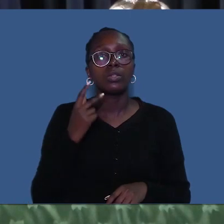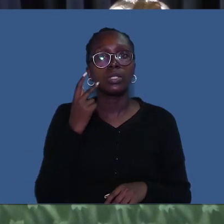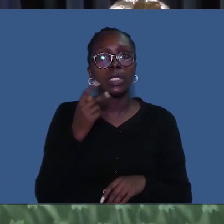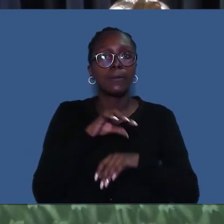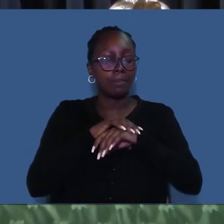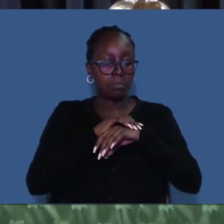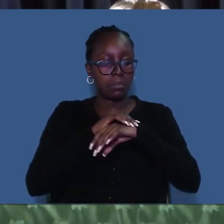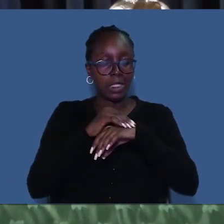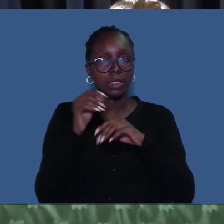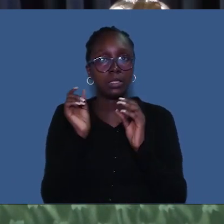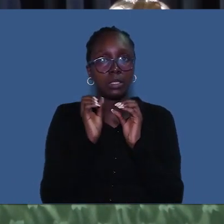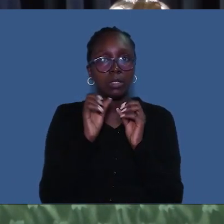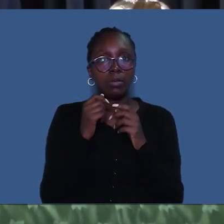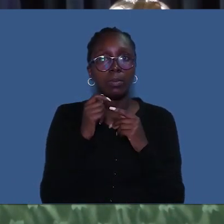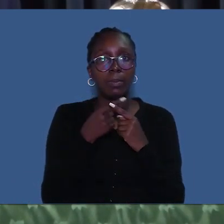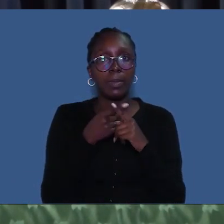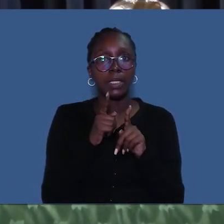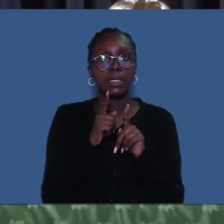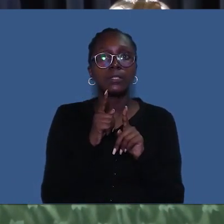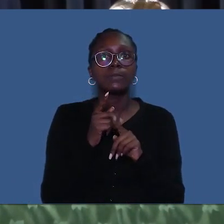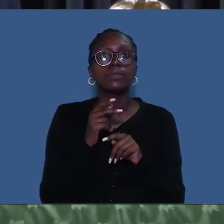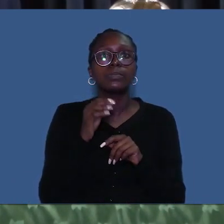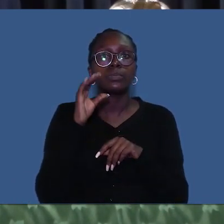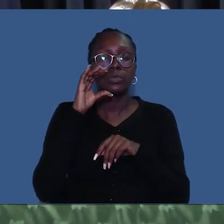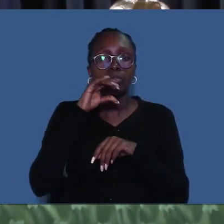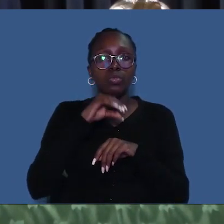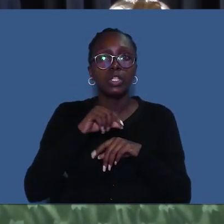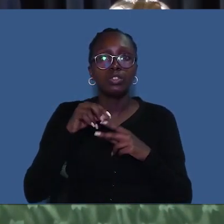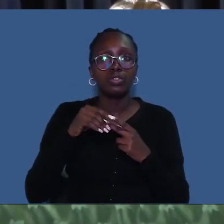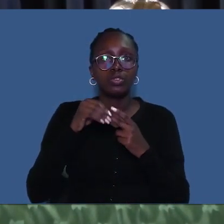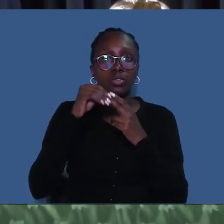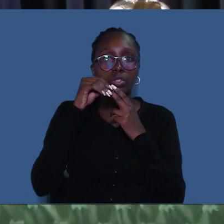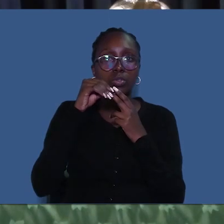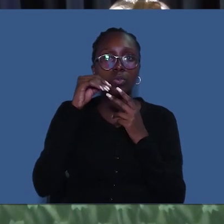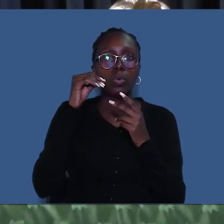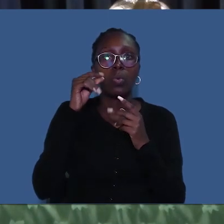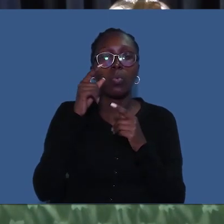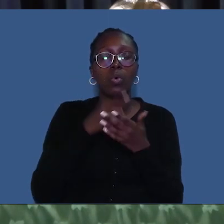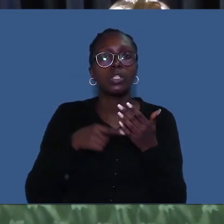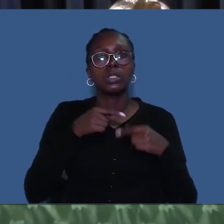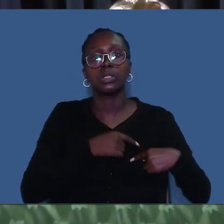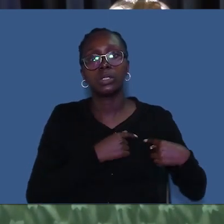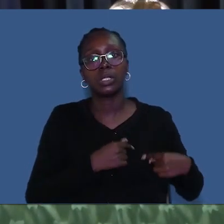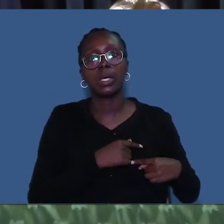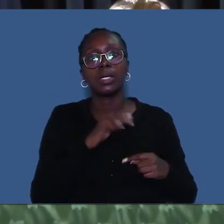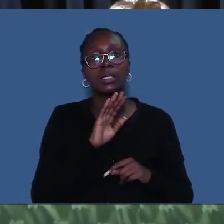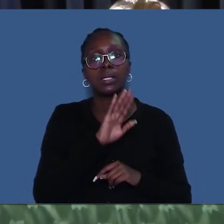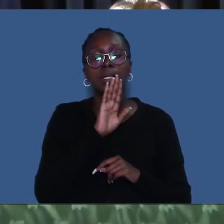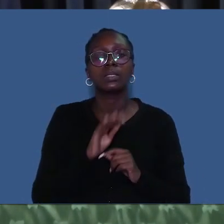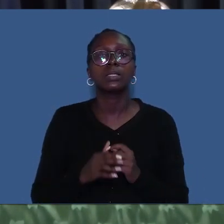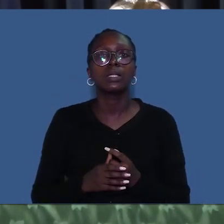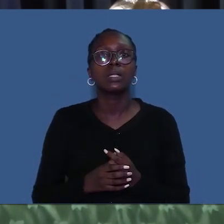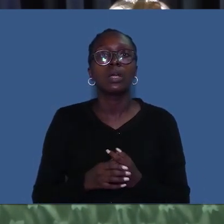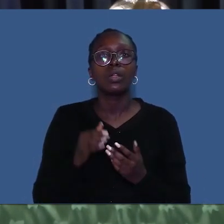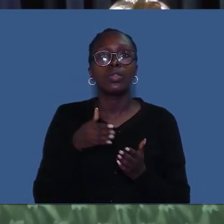the right candidate, we must allow our thoughts, and actions to be governed by divine principles